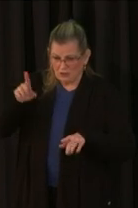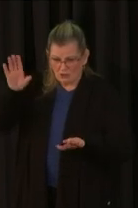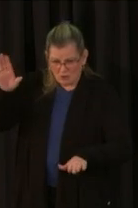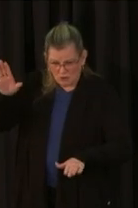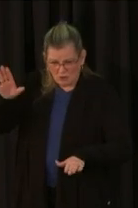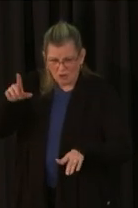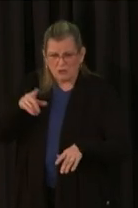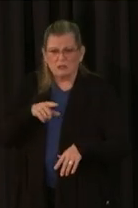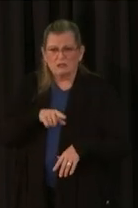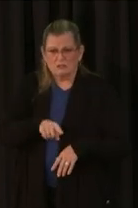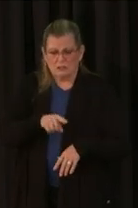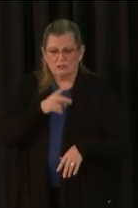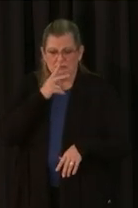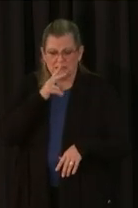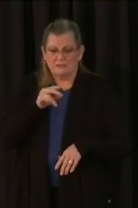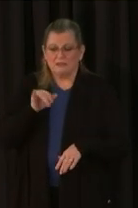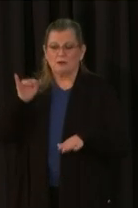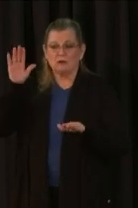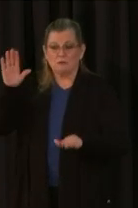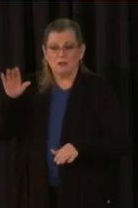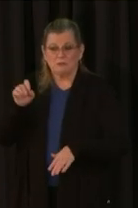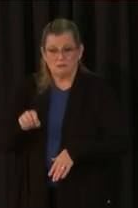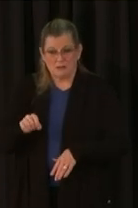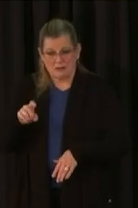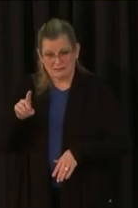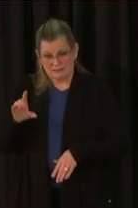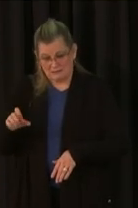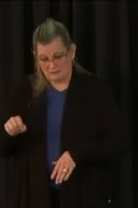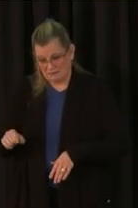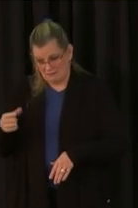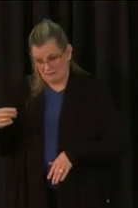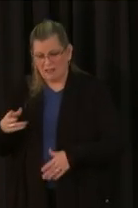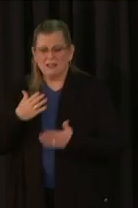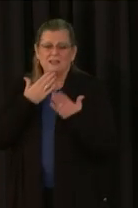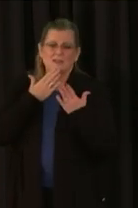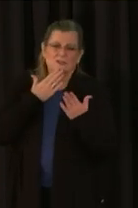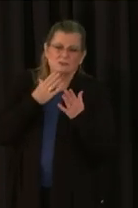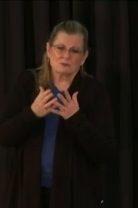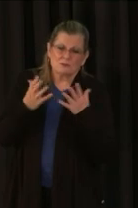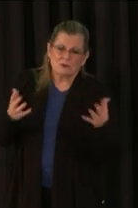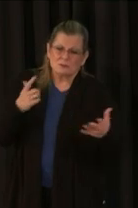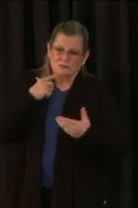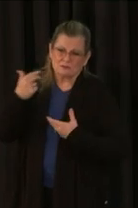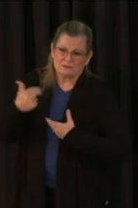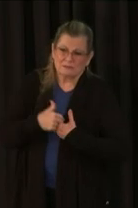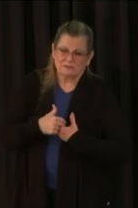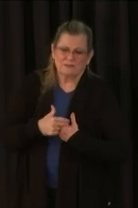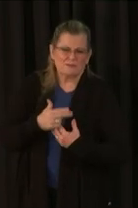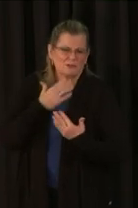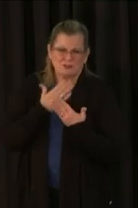go to inauguration.dc.gov. Thank you, everybody, for joining us. Be safe and have a good day.